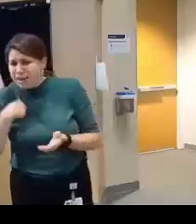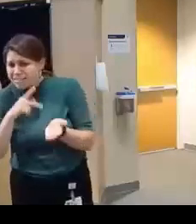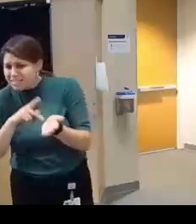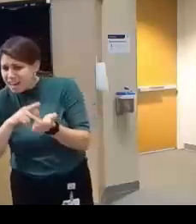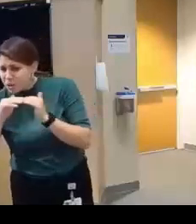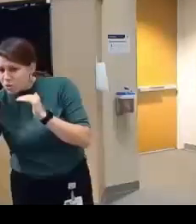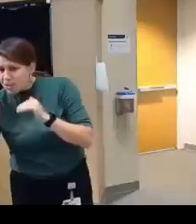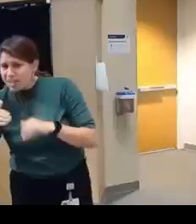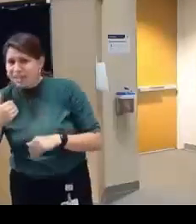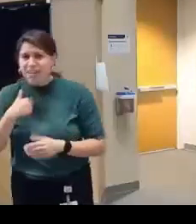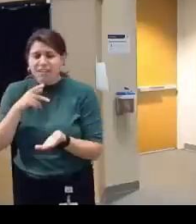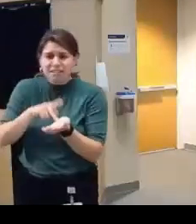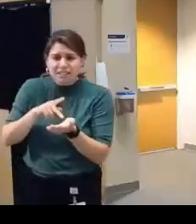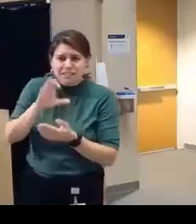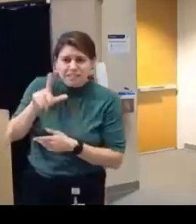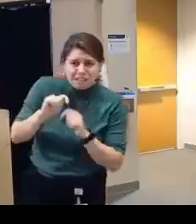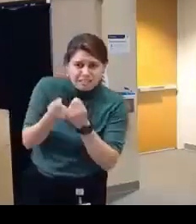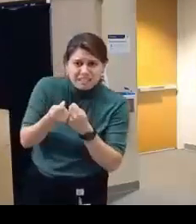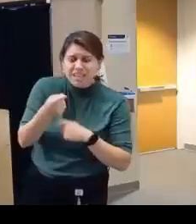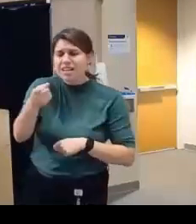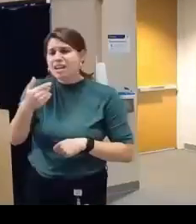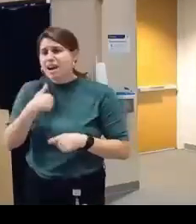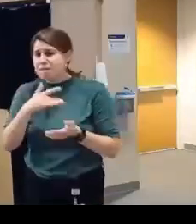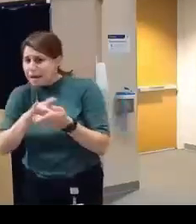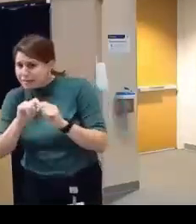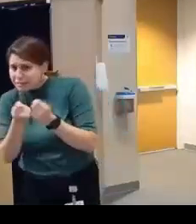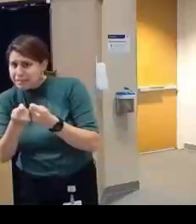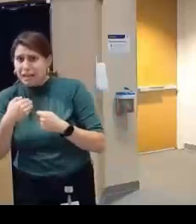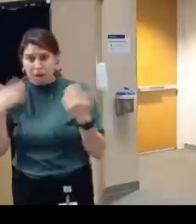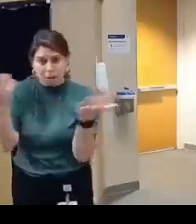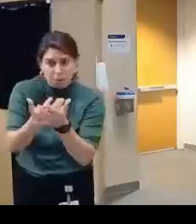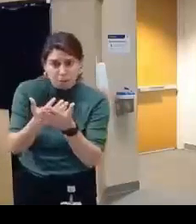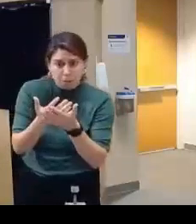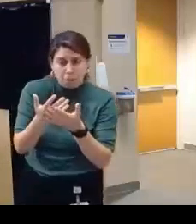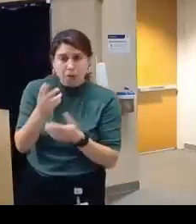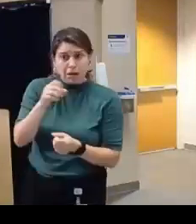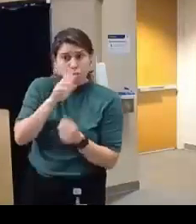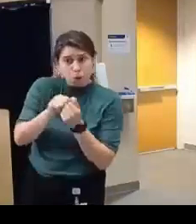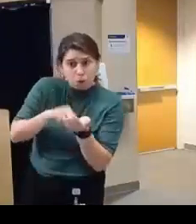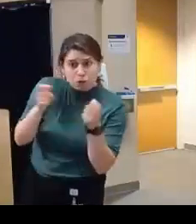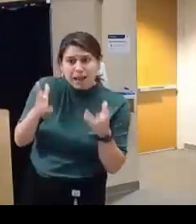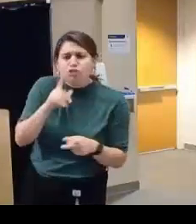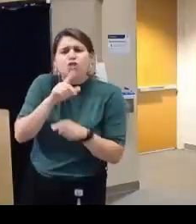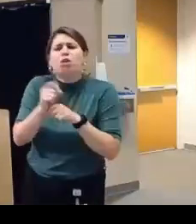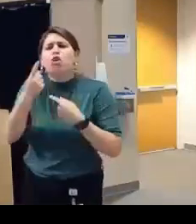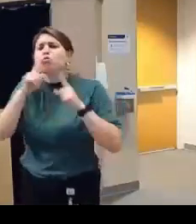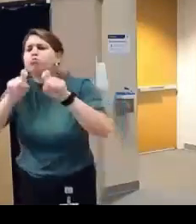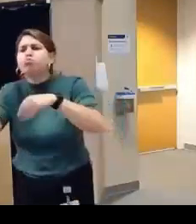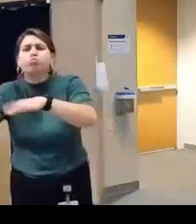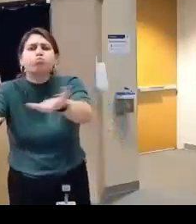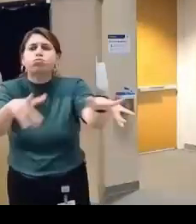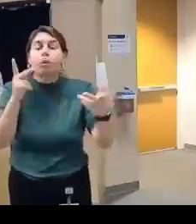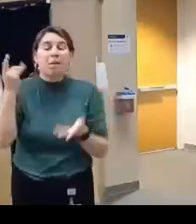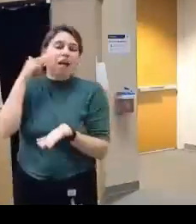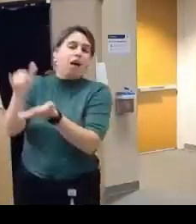unit? Do you guys have a psych CL team? Do you have a medicine unit? Do you have any place where they do both? And if so, can I talk to the nurse manager? And it's a lot of like